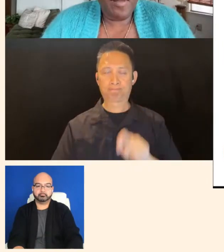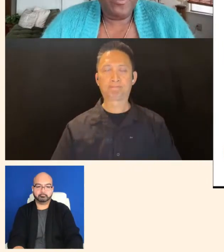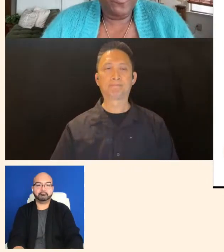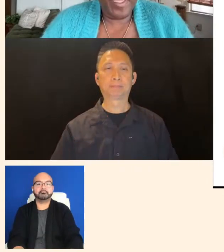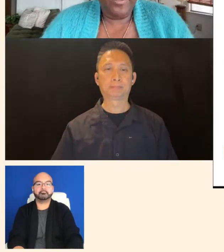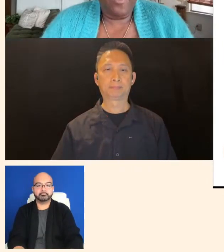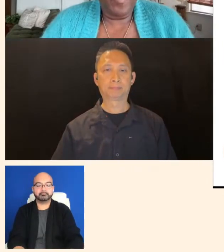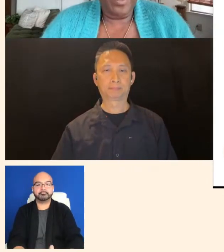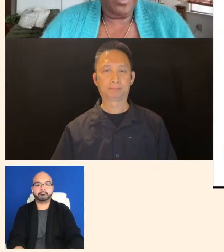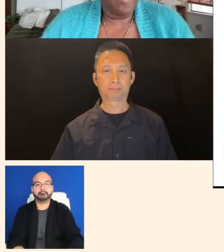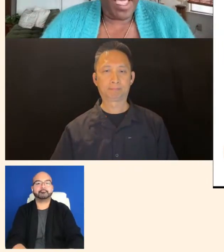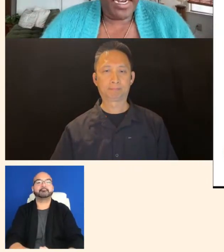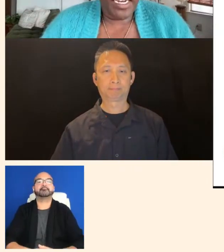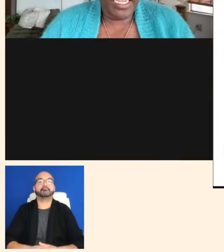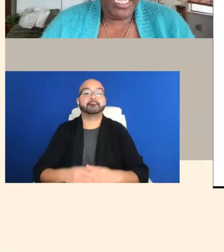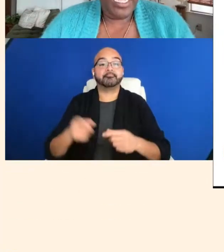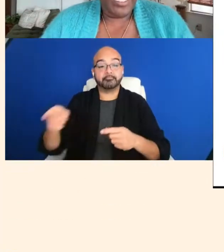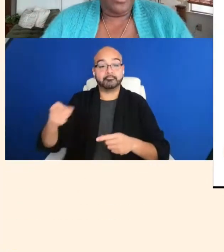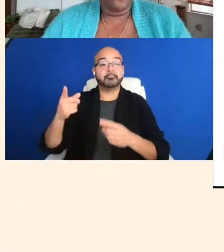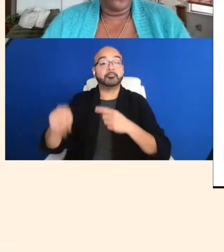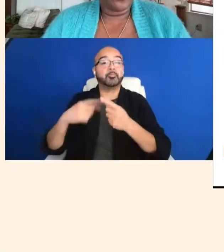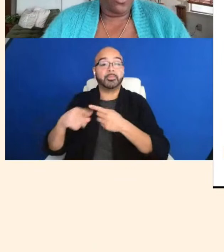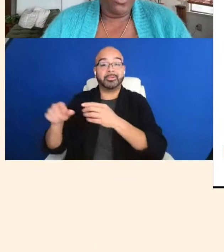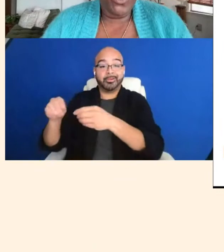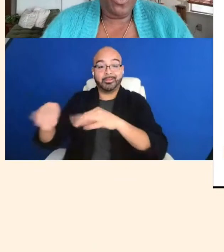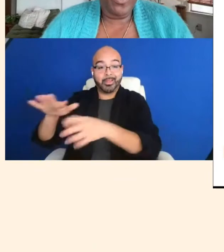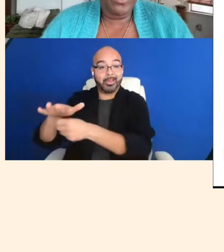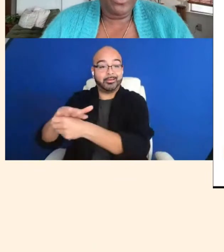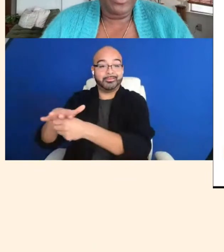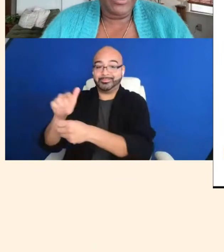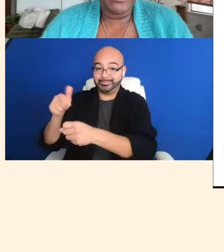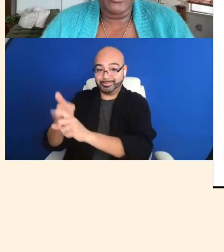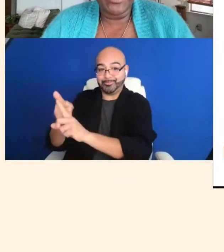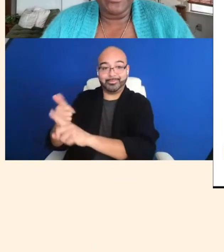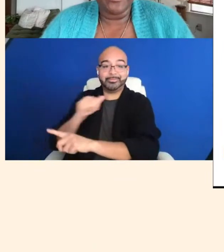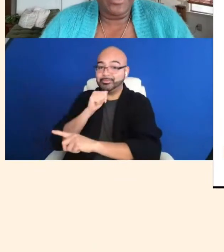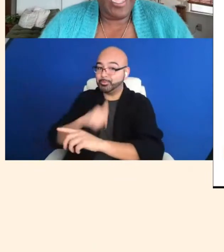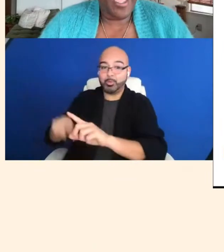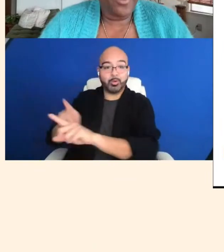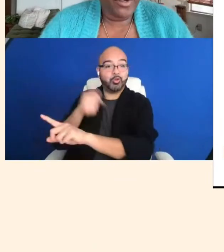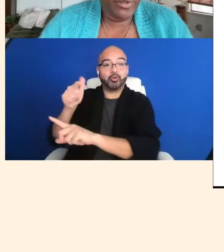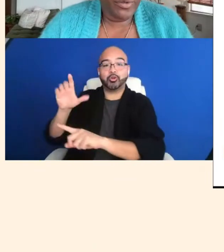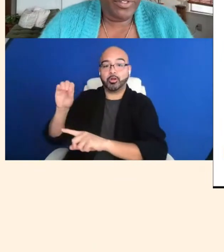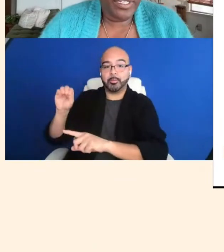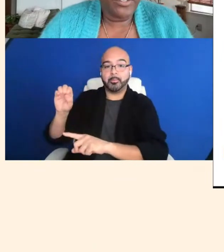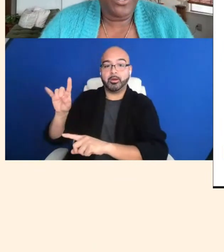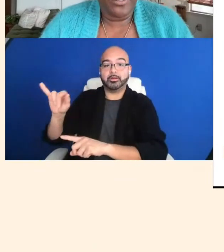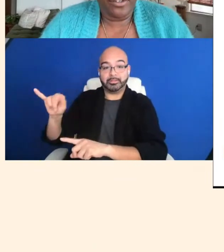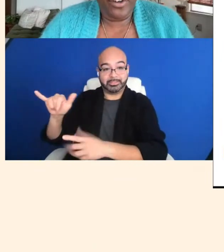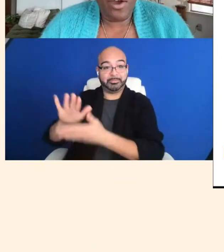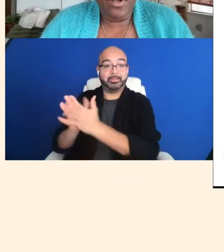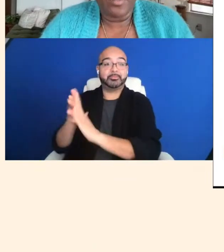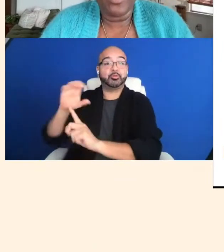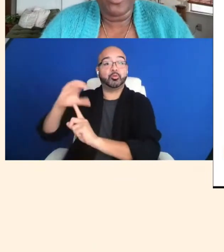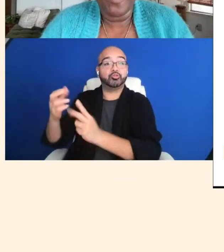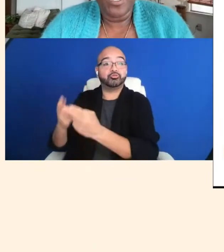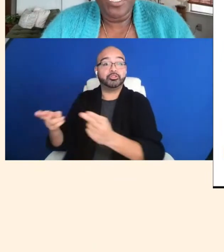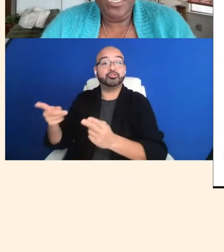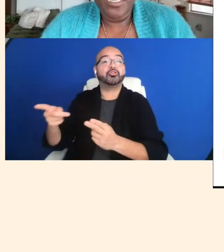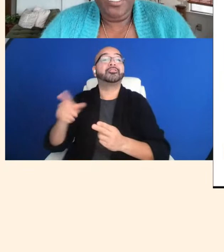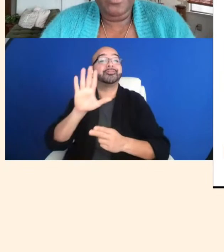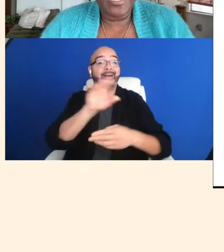land from the space of being a commodity into a cultural resource, it changes how you use it. It changes your